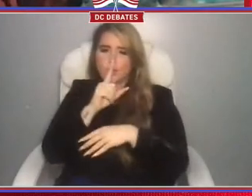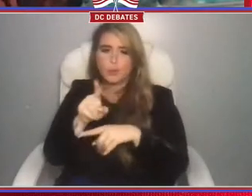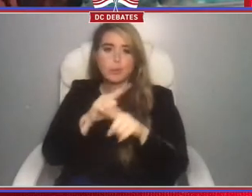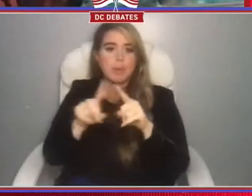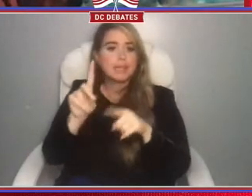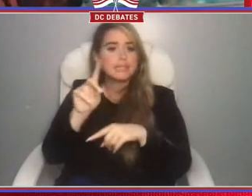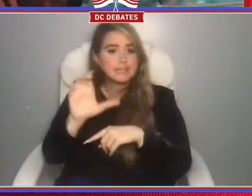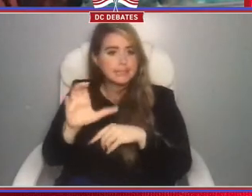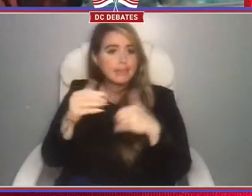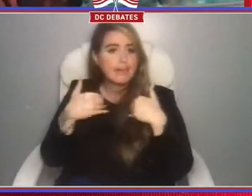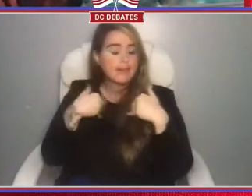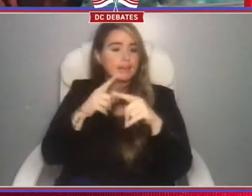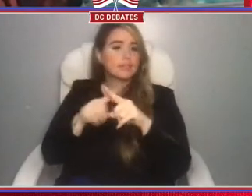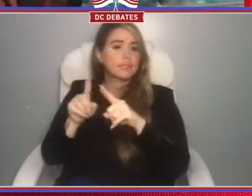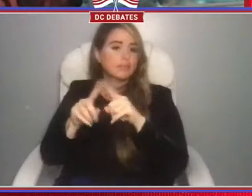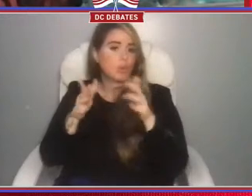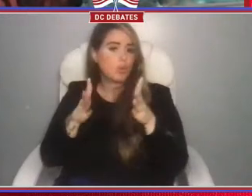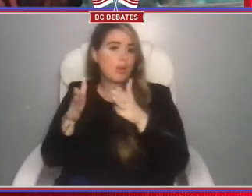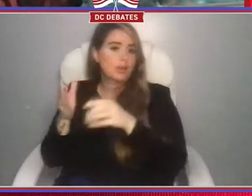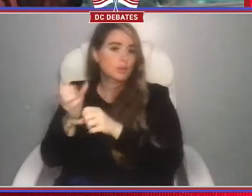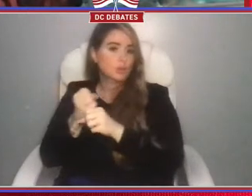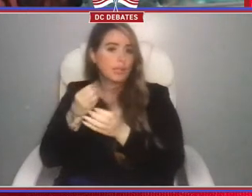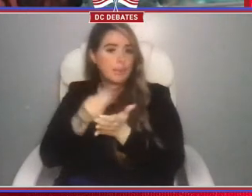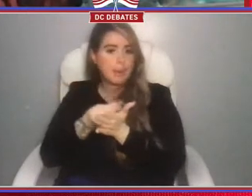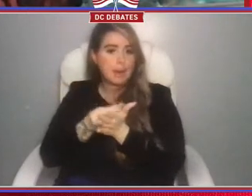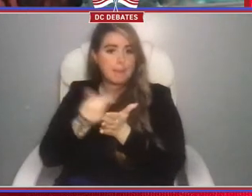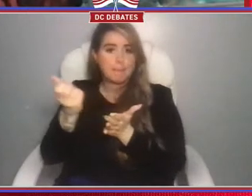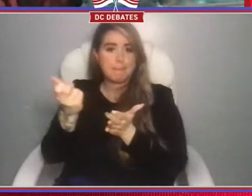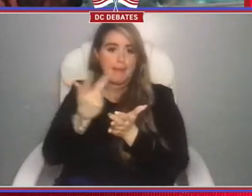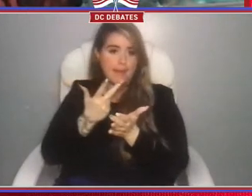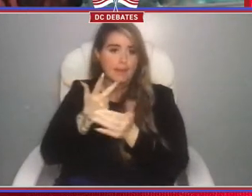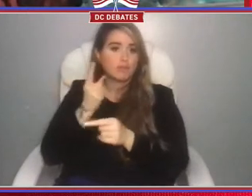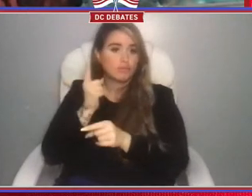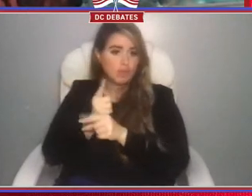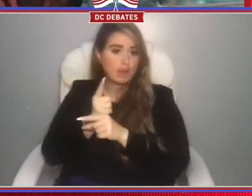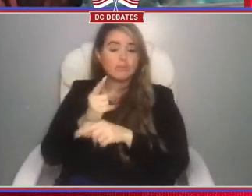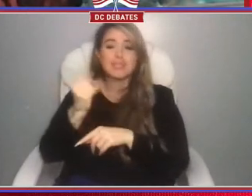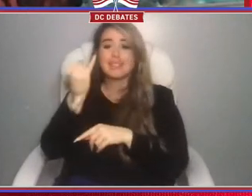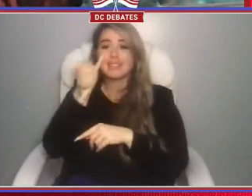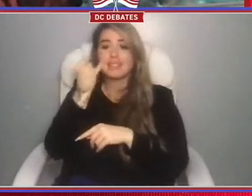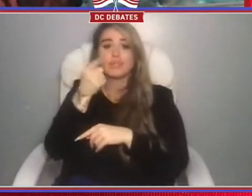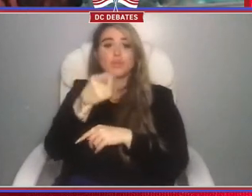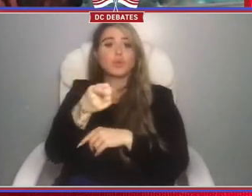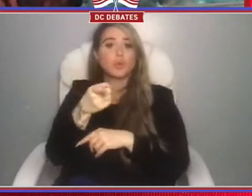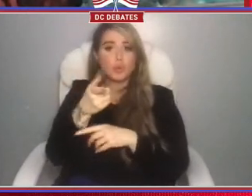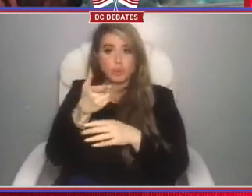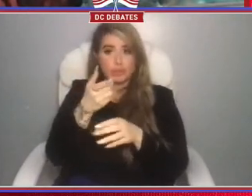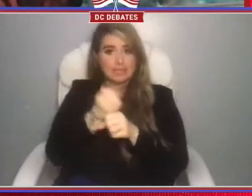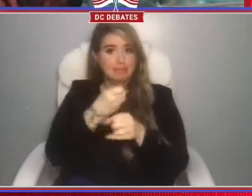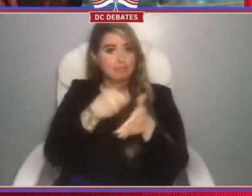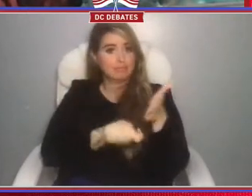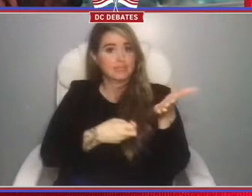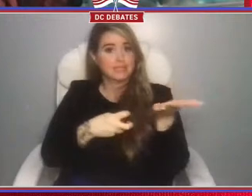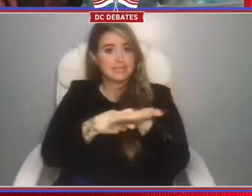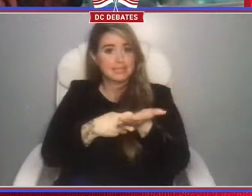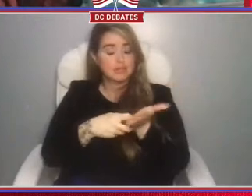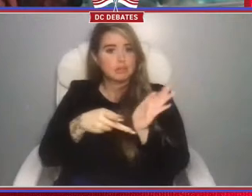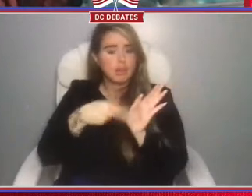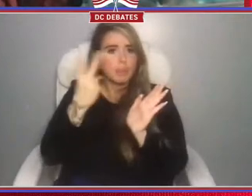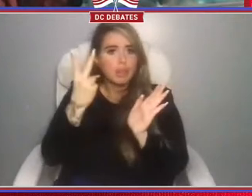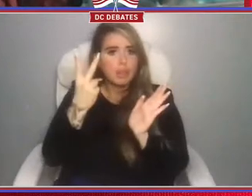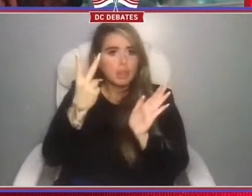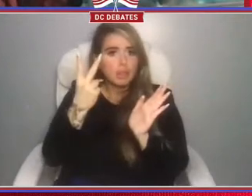resources or money to get tickets back, right? If you get a ticket, you don't pay it, it doubles. If you don't pay that, you get a